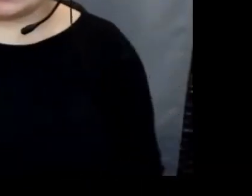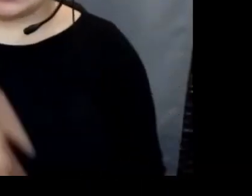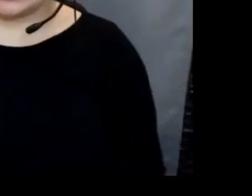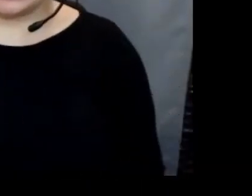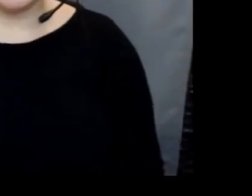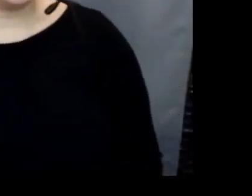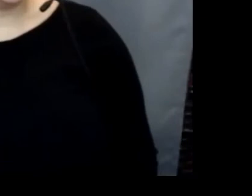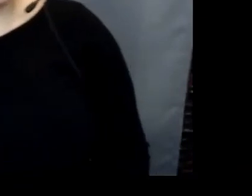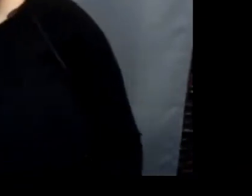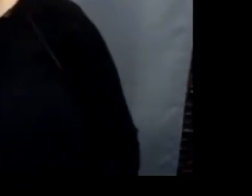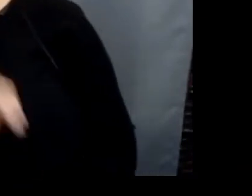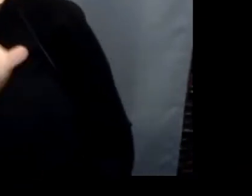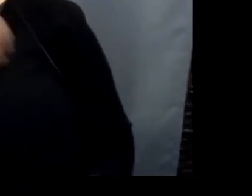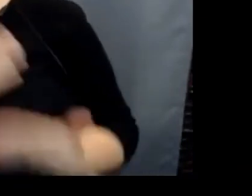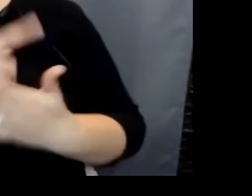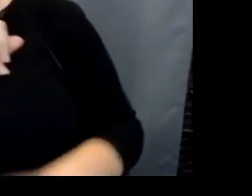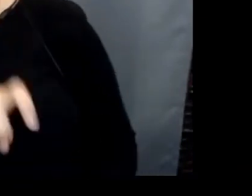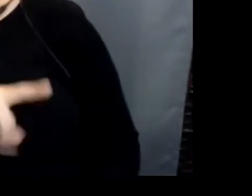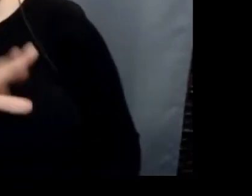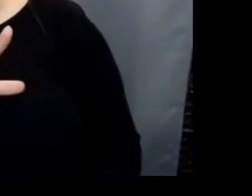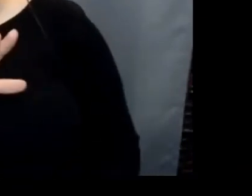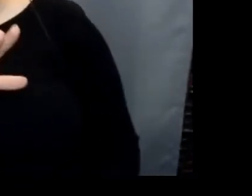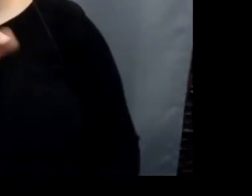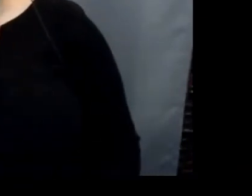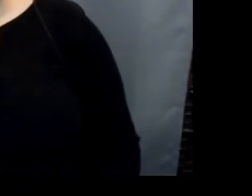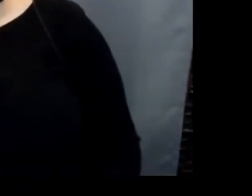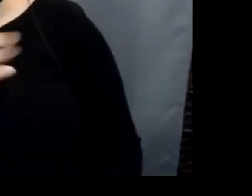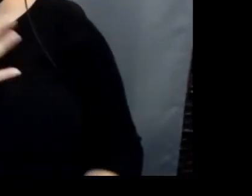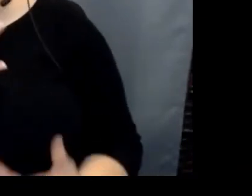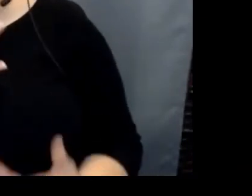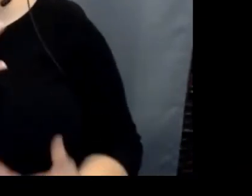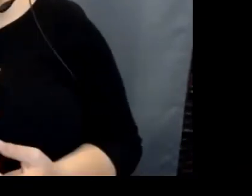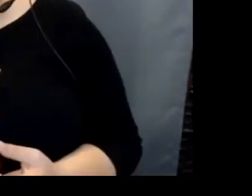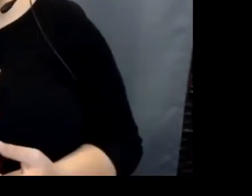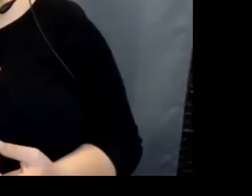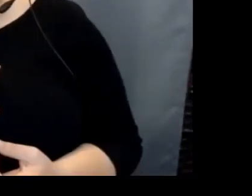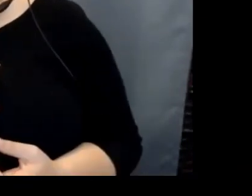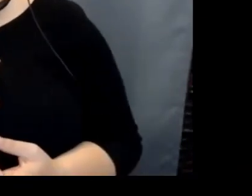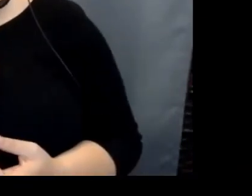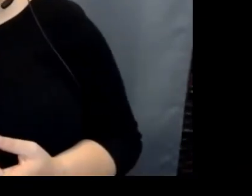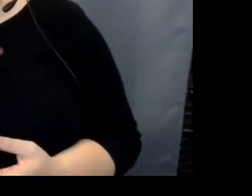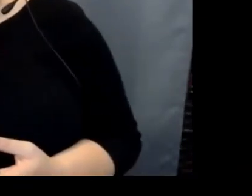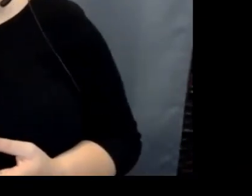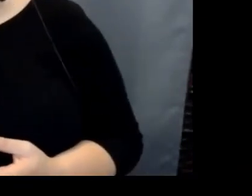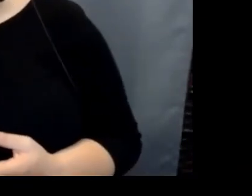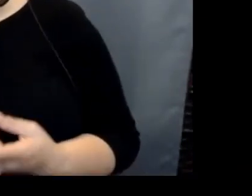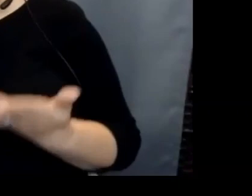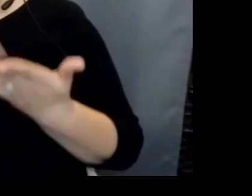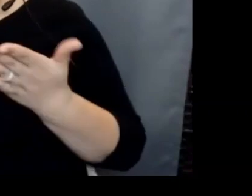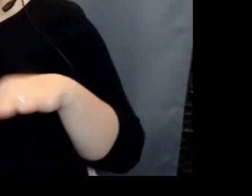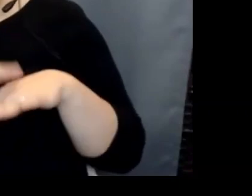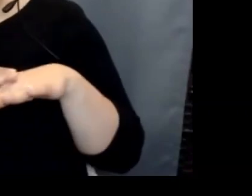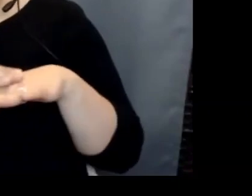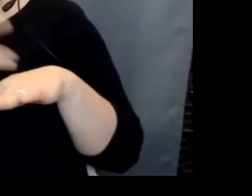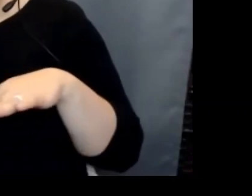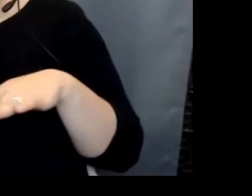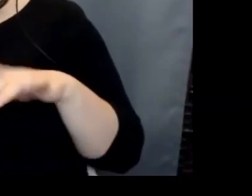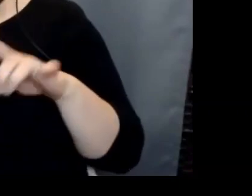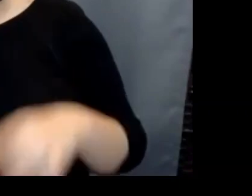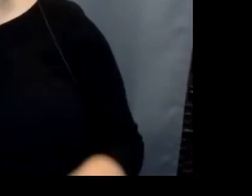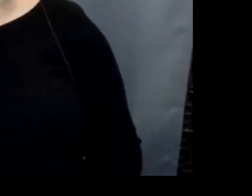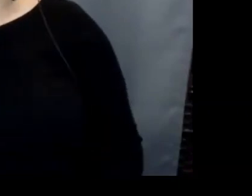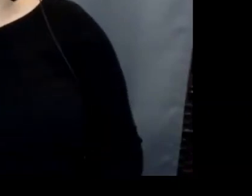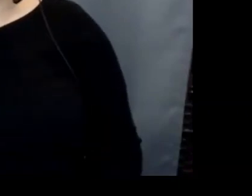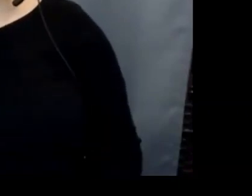Yeah, really good question. Actually, interestingly enough, we've kind of talked a little bit about this, but the Internal Revenue